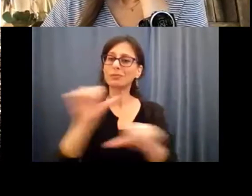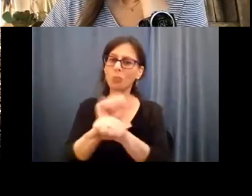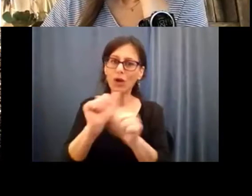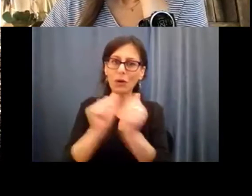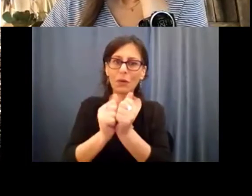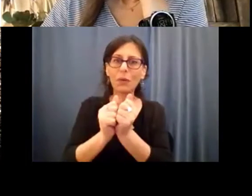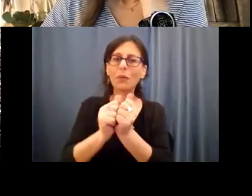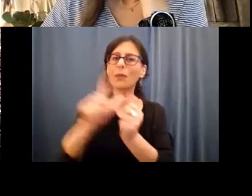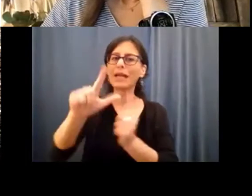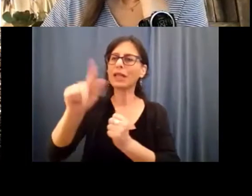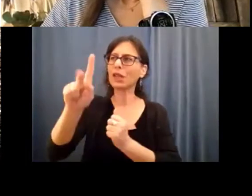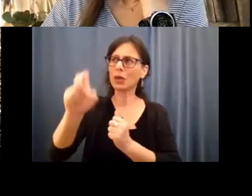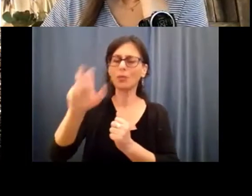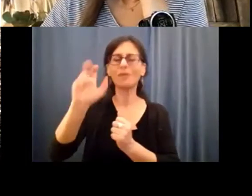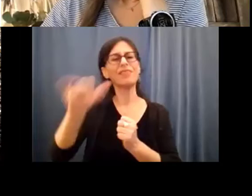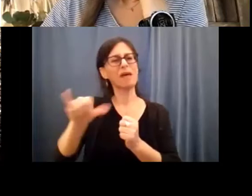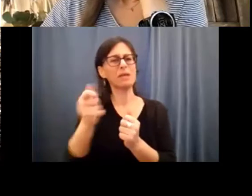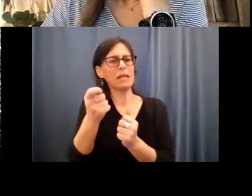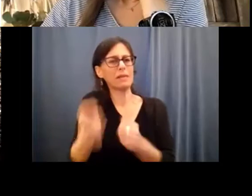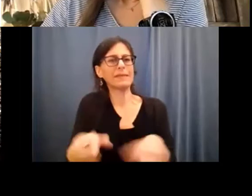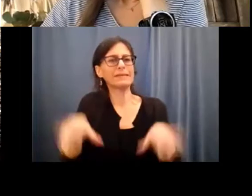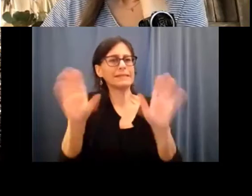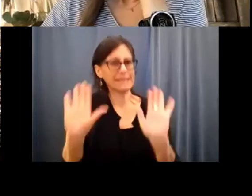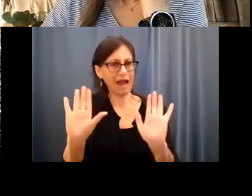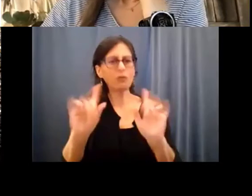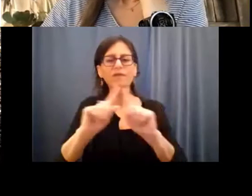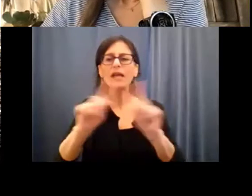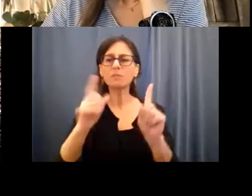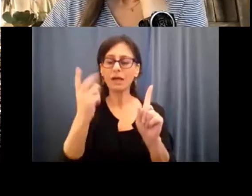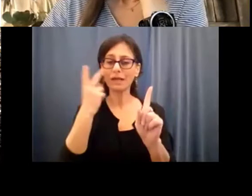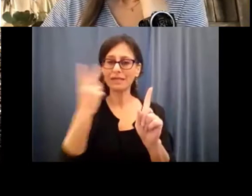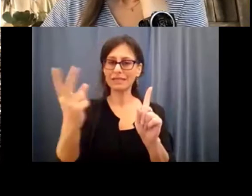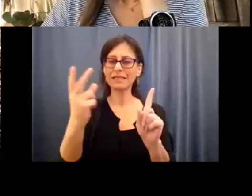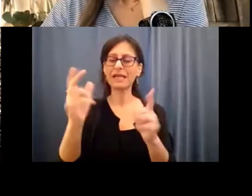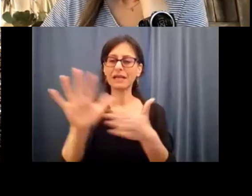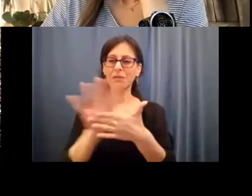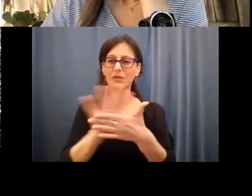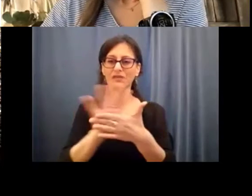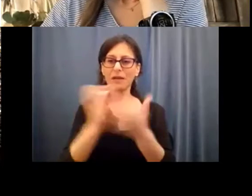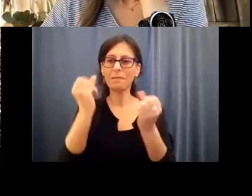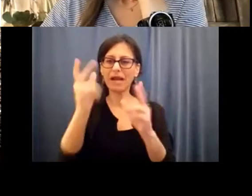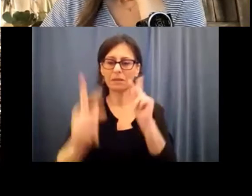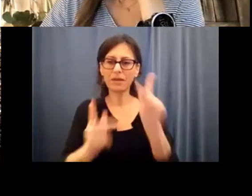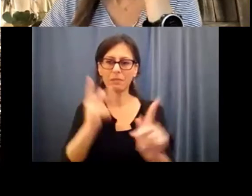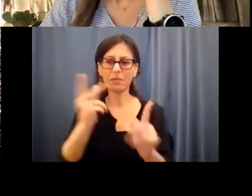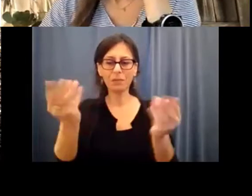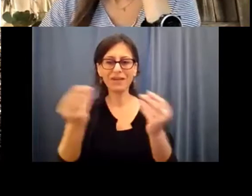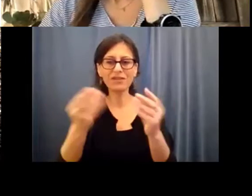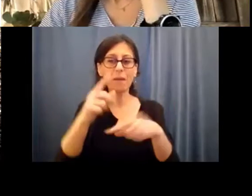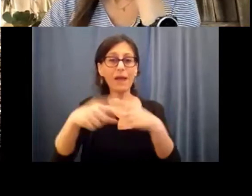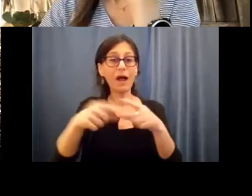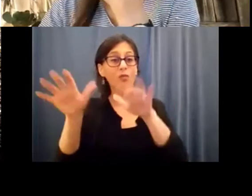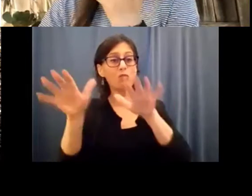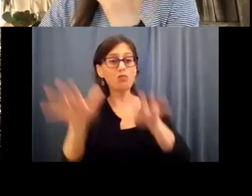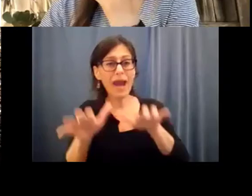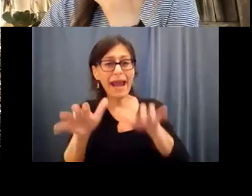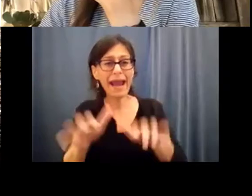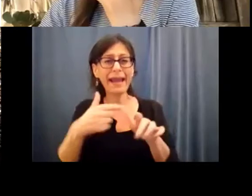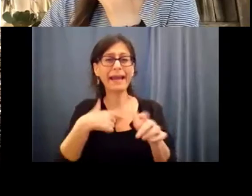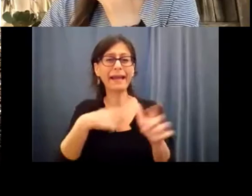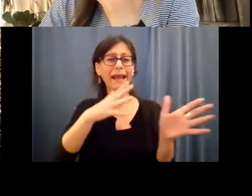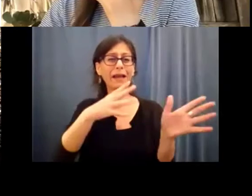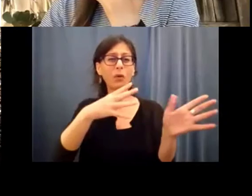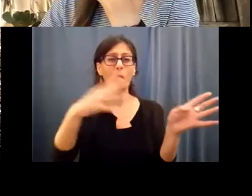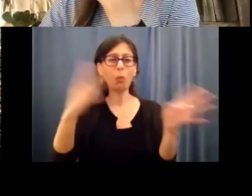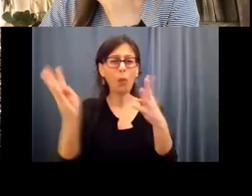was like a sacrifice. And as you guys see in the film, because a lot of people have been throwing at me that like the rain and all the hectic